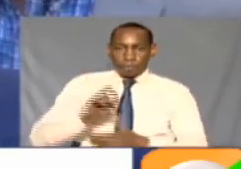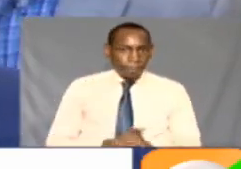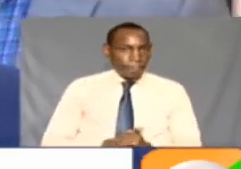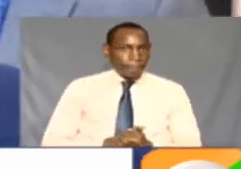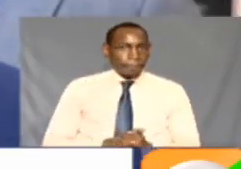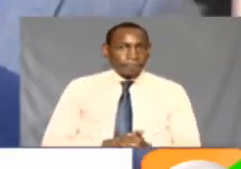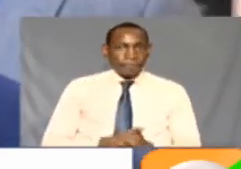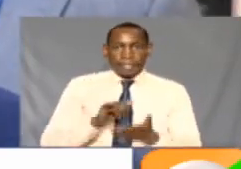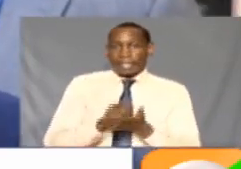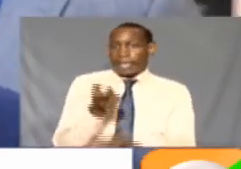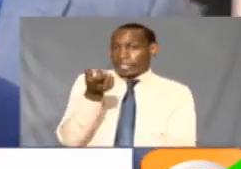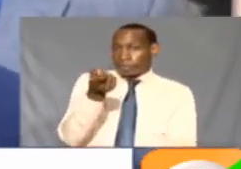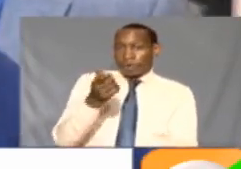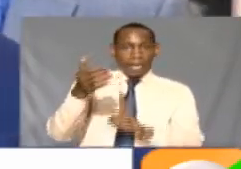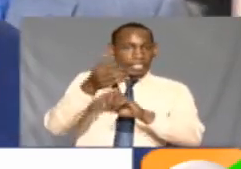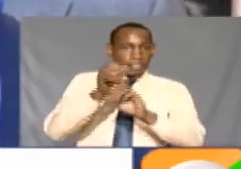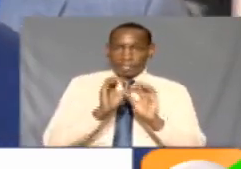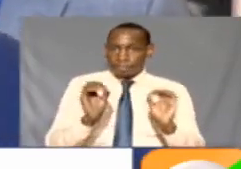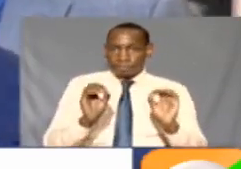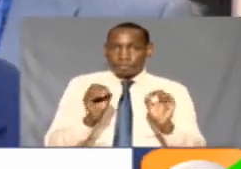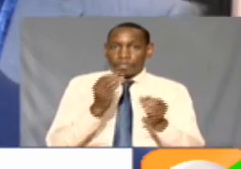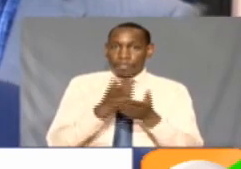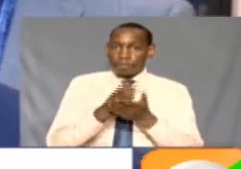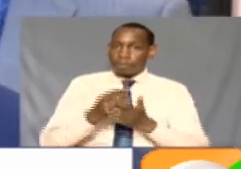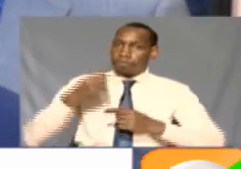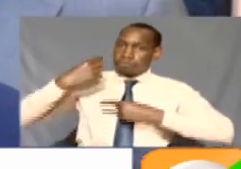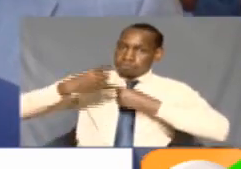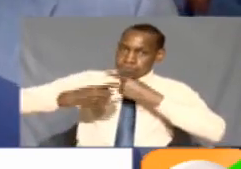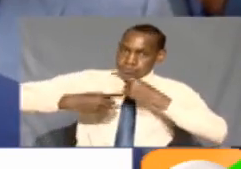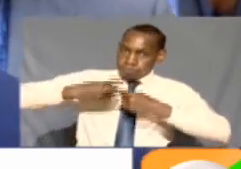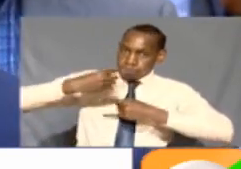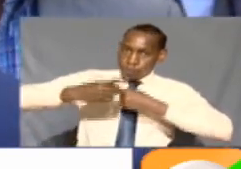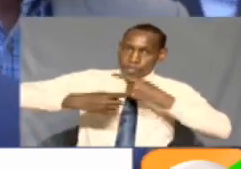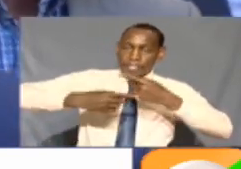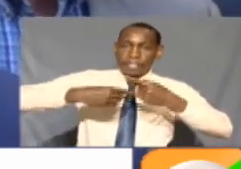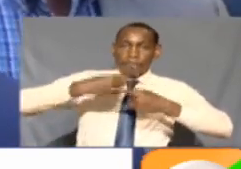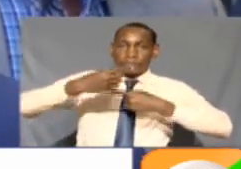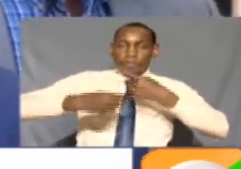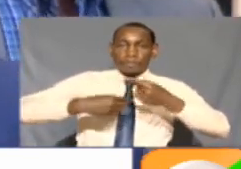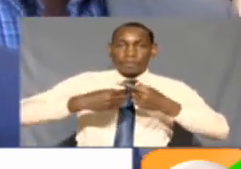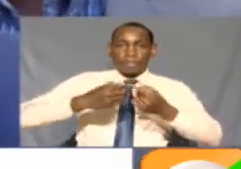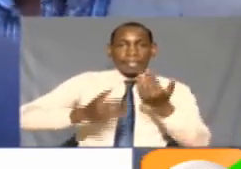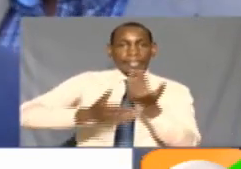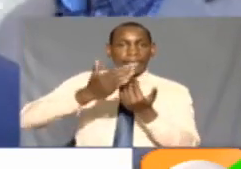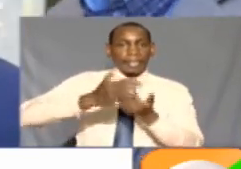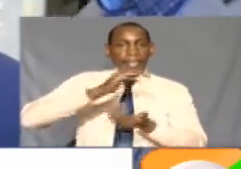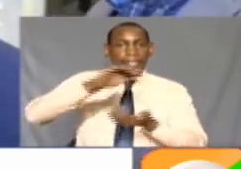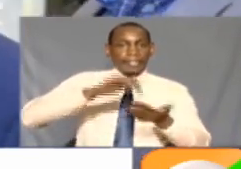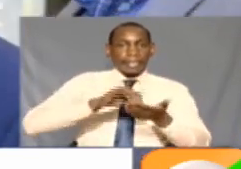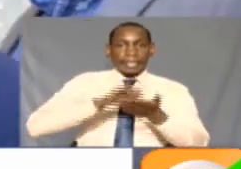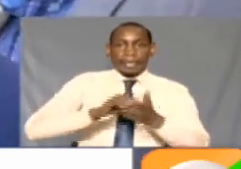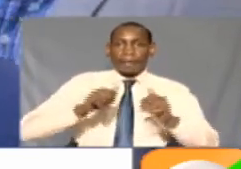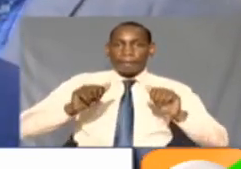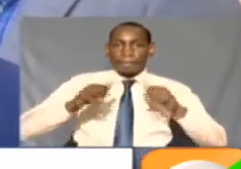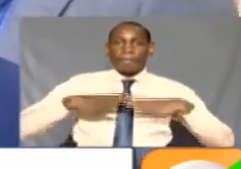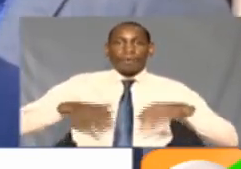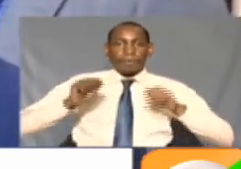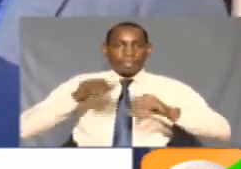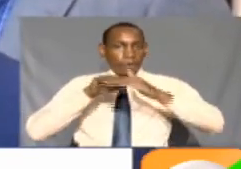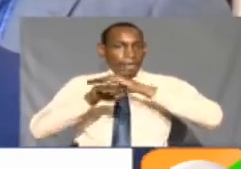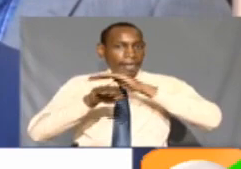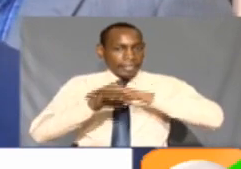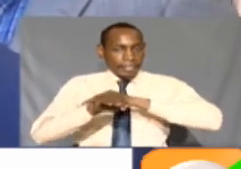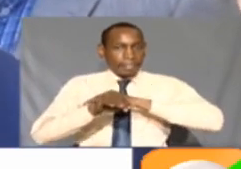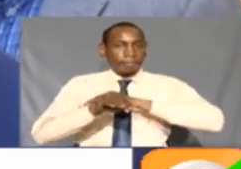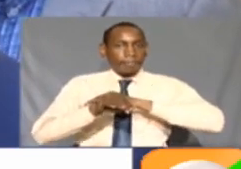not a mean achievement. We have increased comprehensive care centers so that people can be able to access them, to